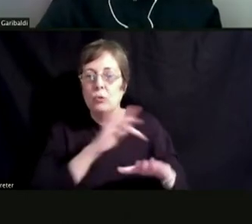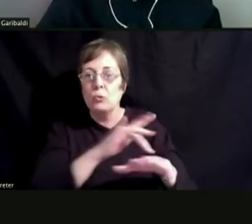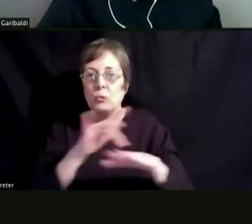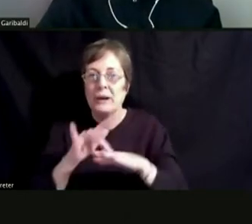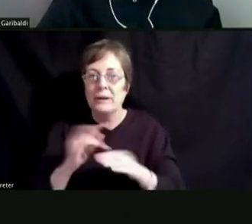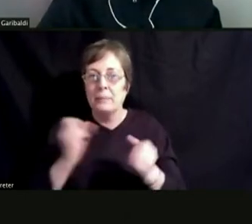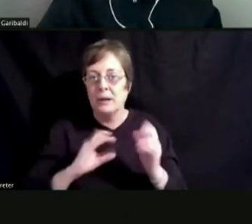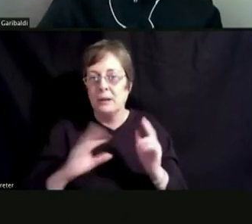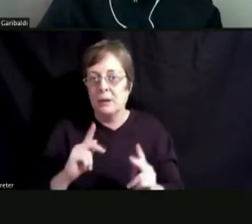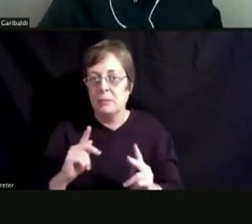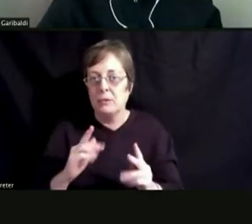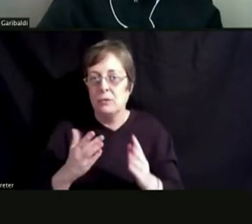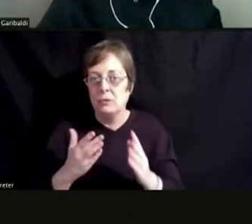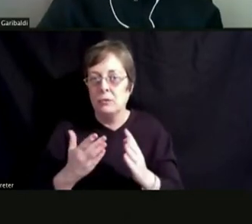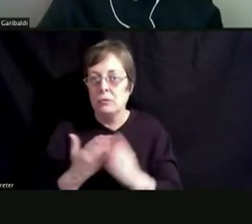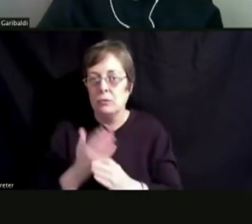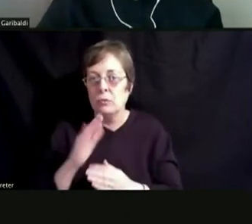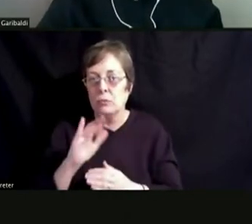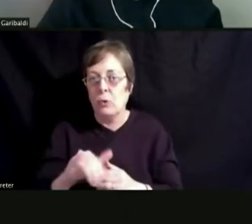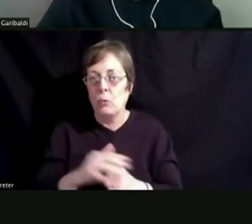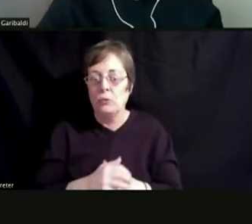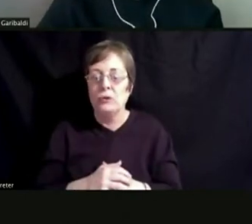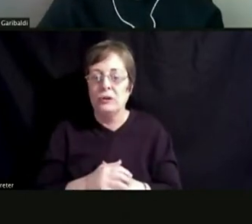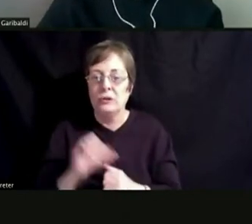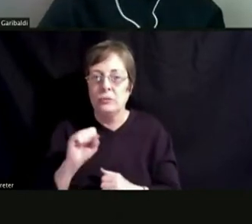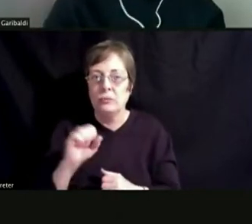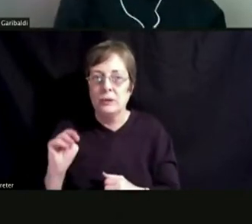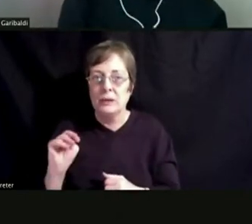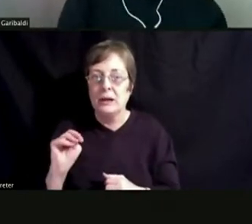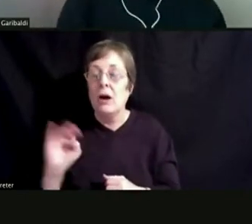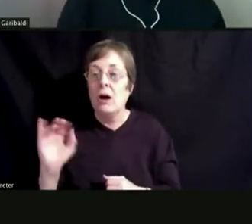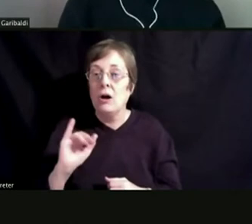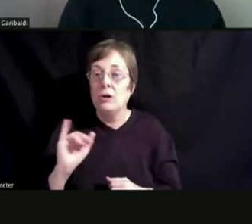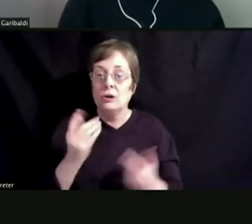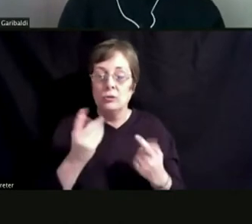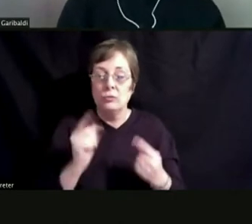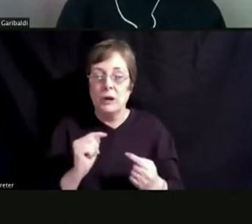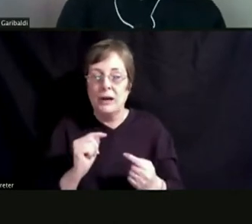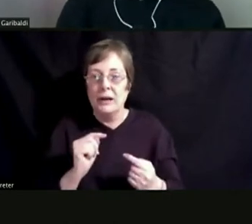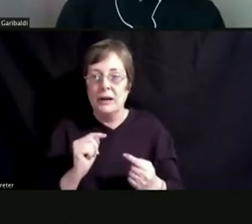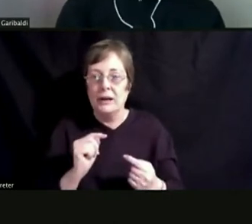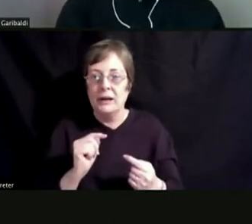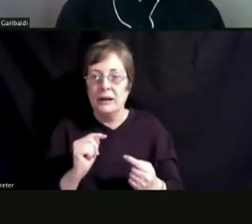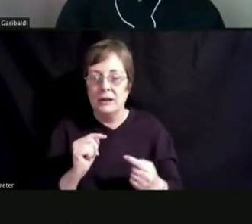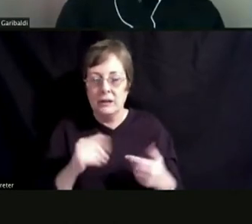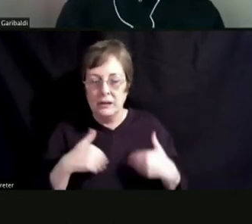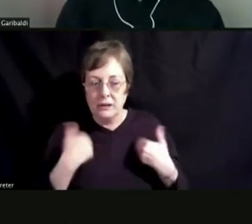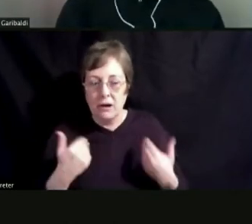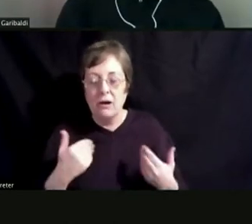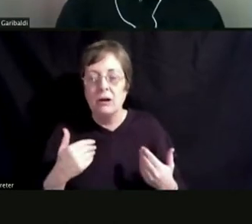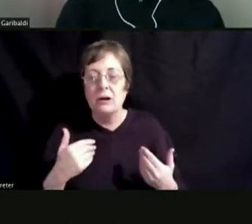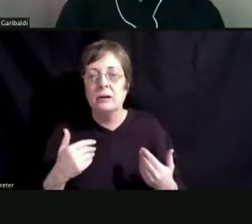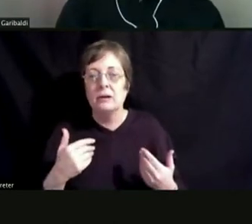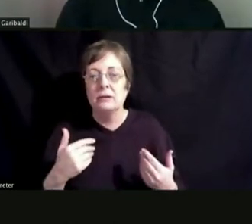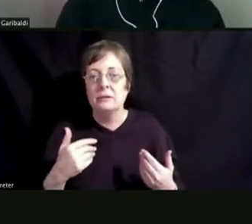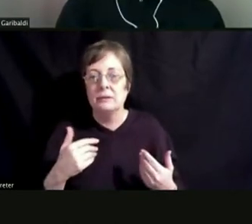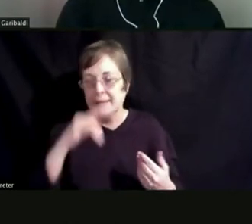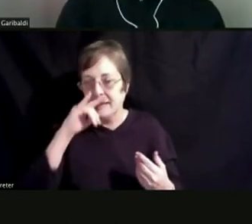those mediums. We also, you know, try to connect with our youth and young adults through